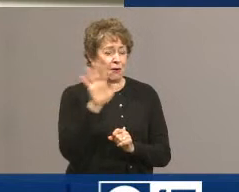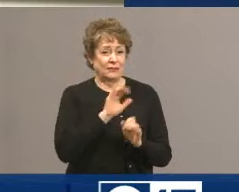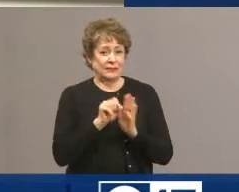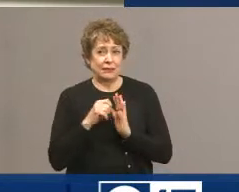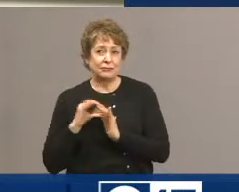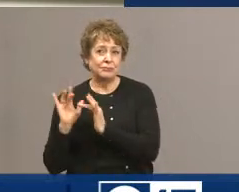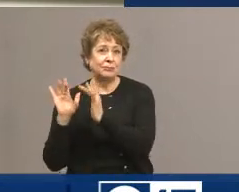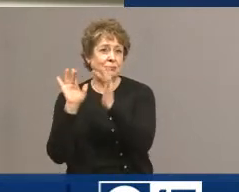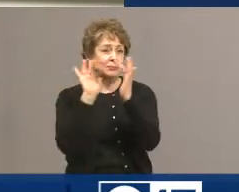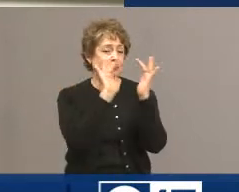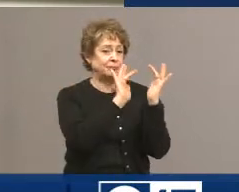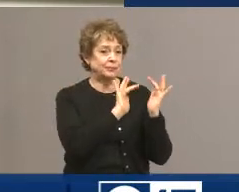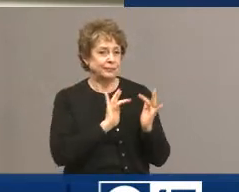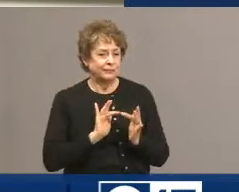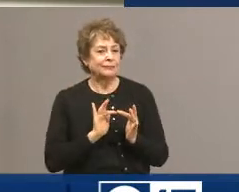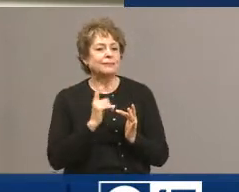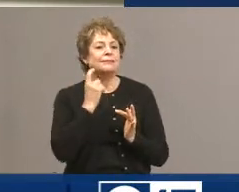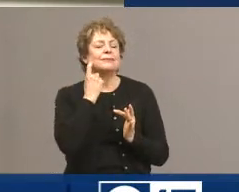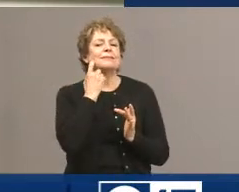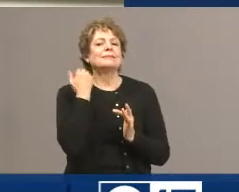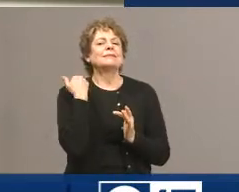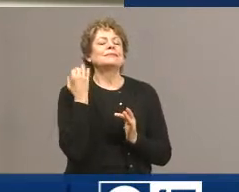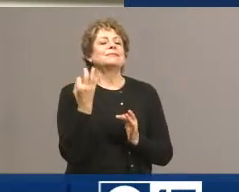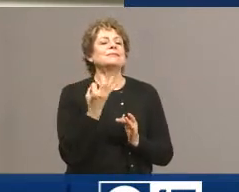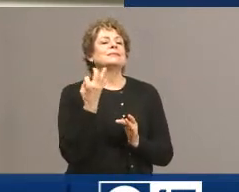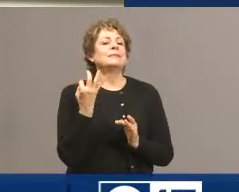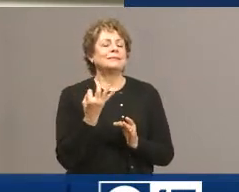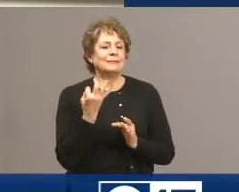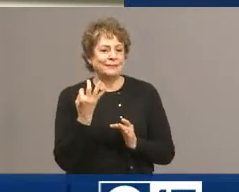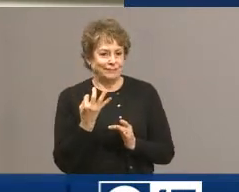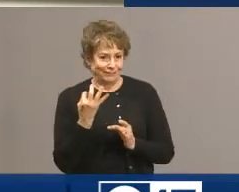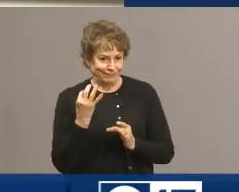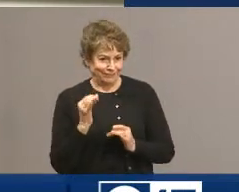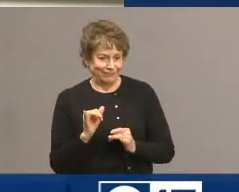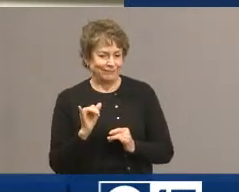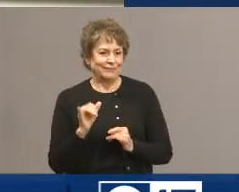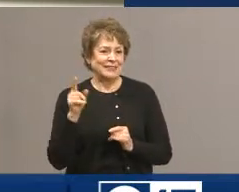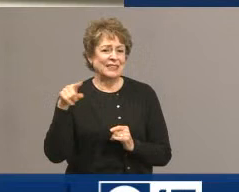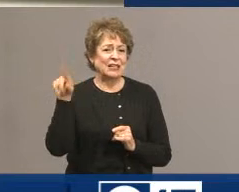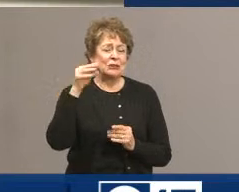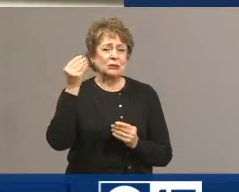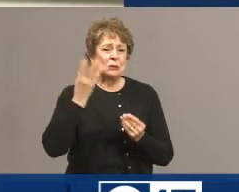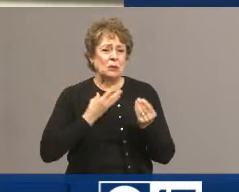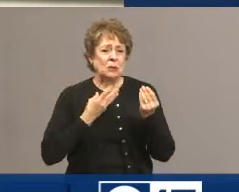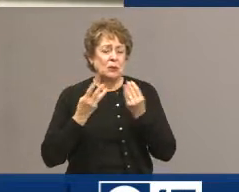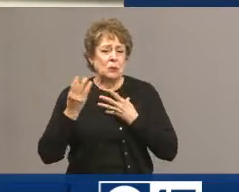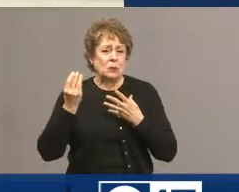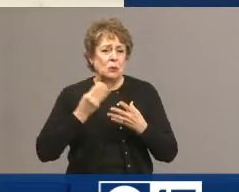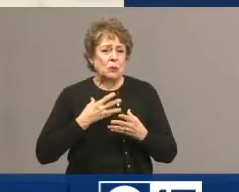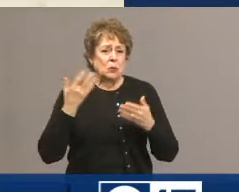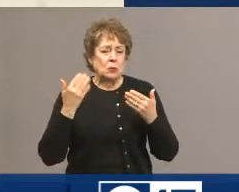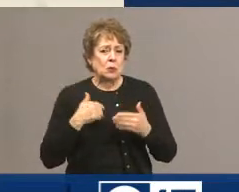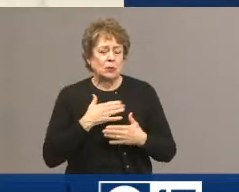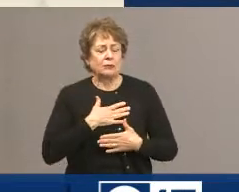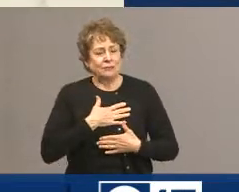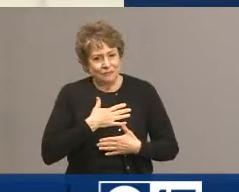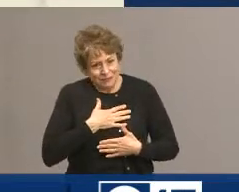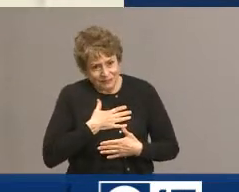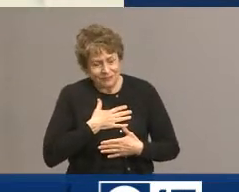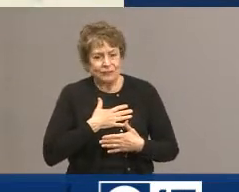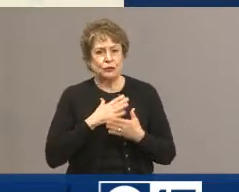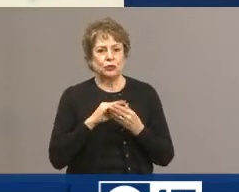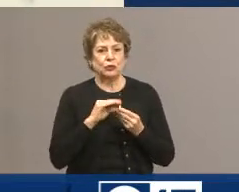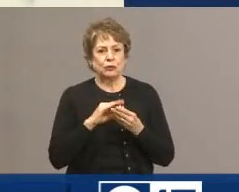and they told me some incredibly moving stories about our frontline workers, our